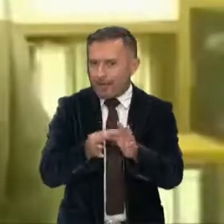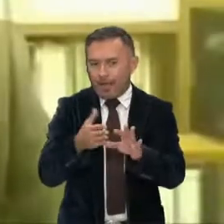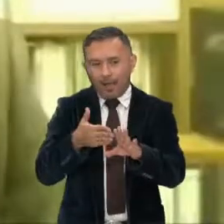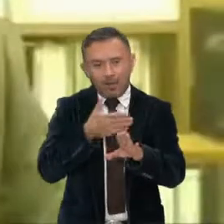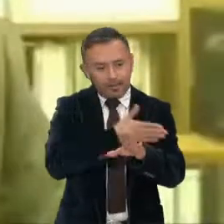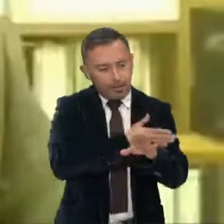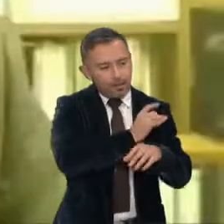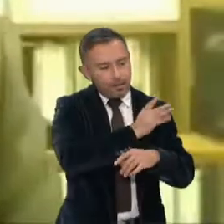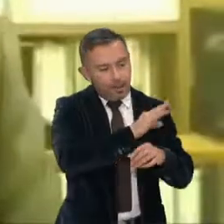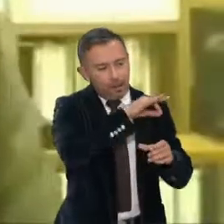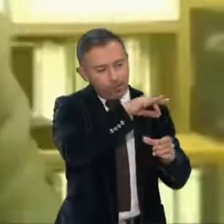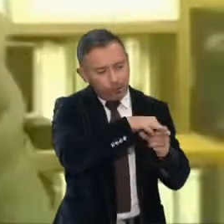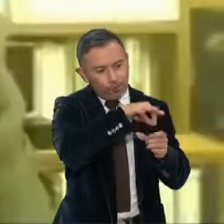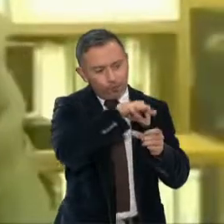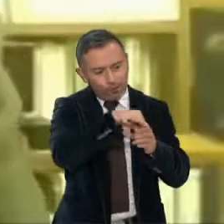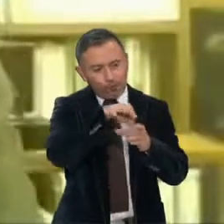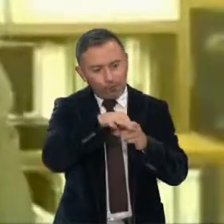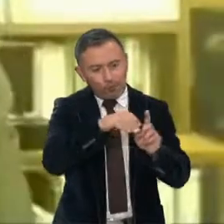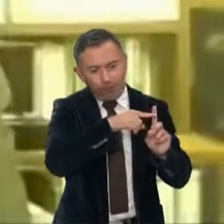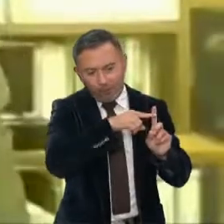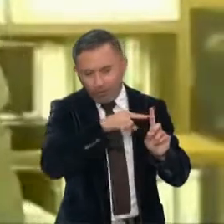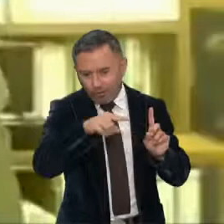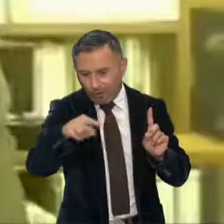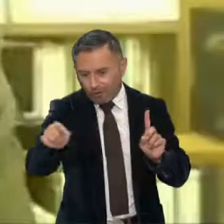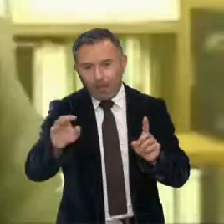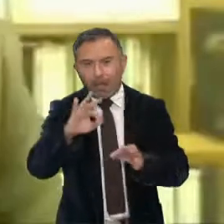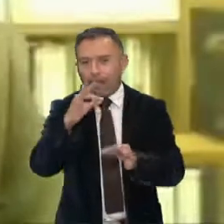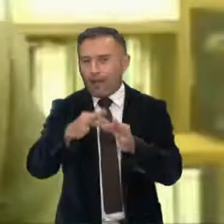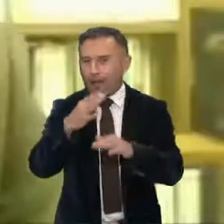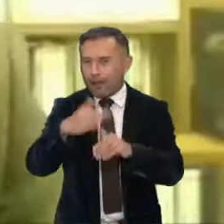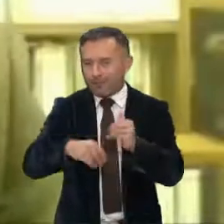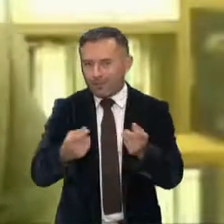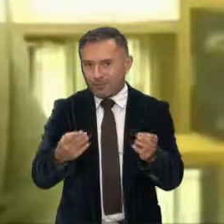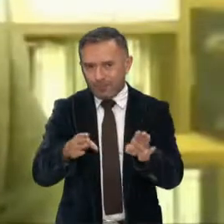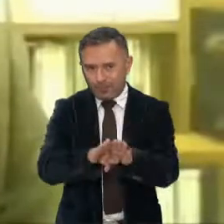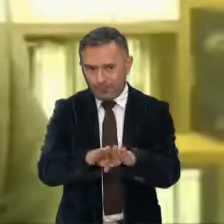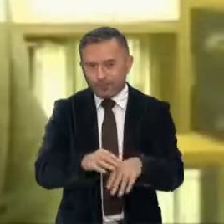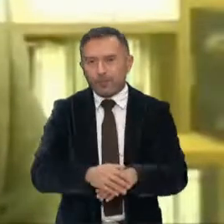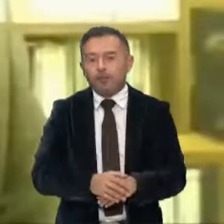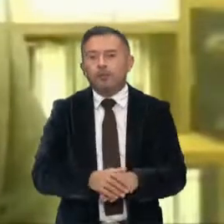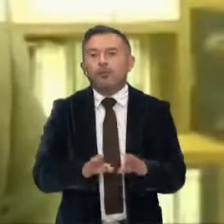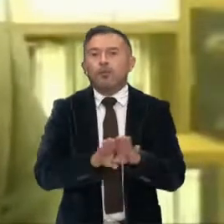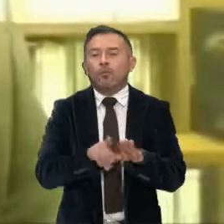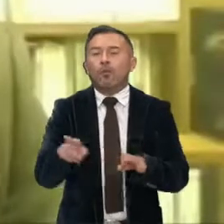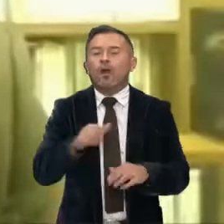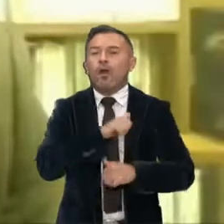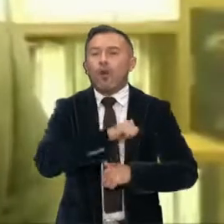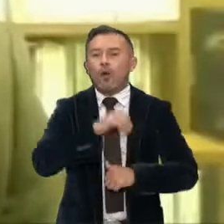our electoral cycle in Bolivia, because once again, when we